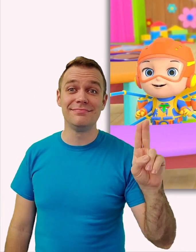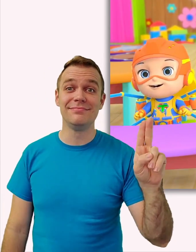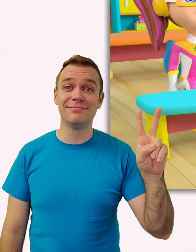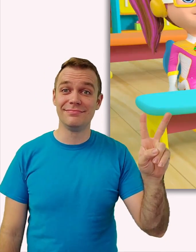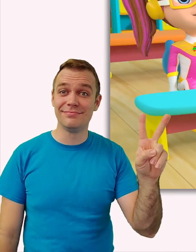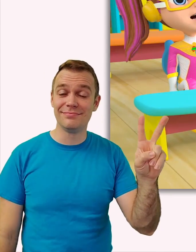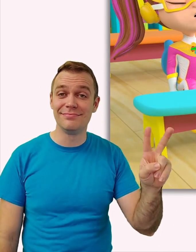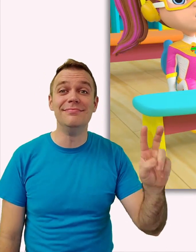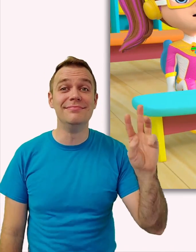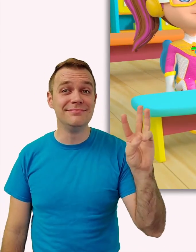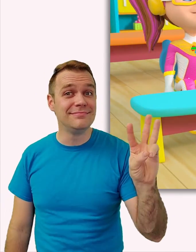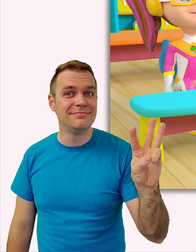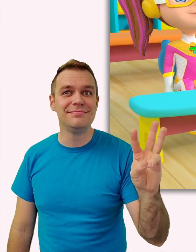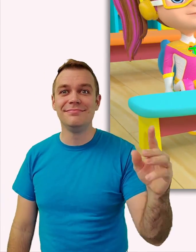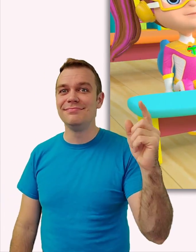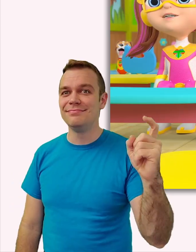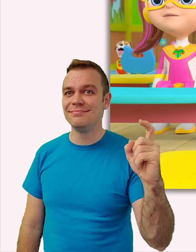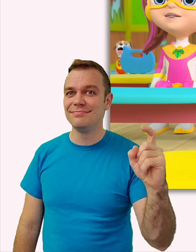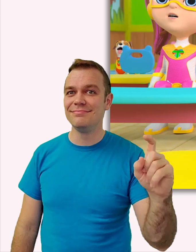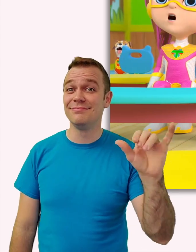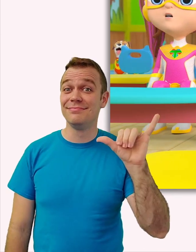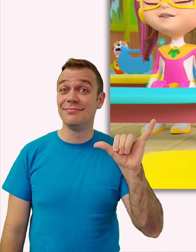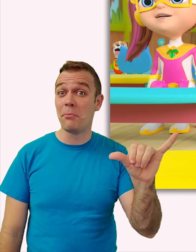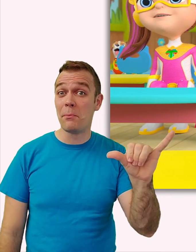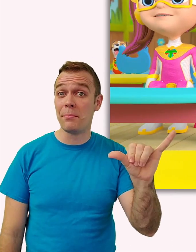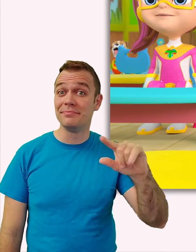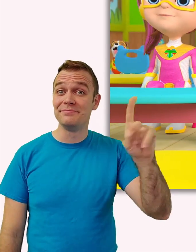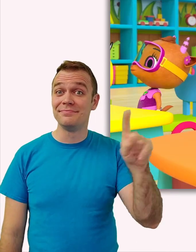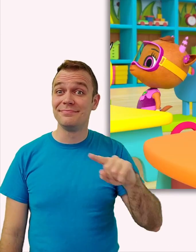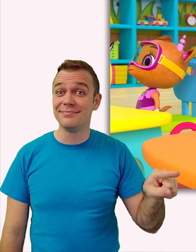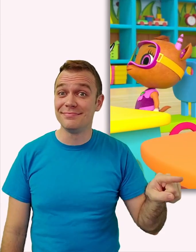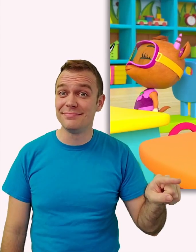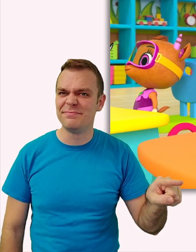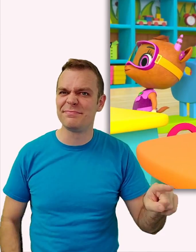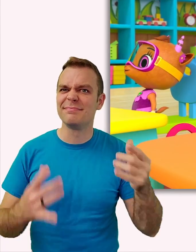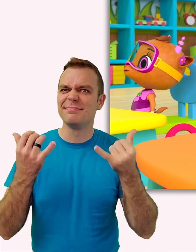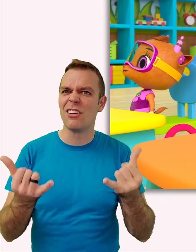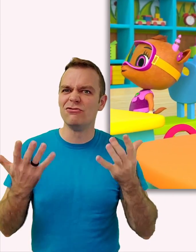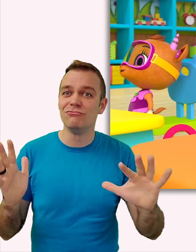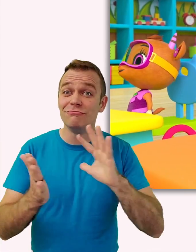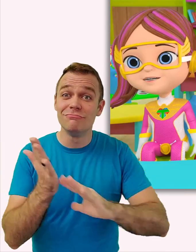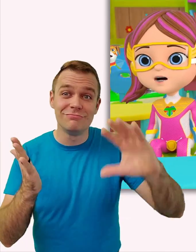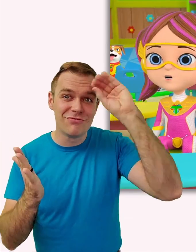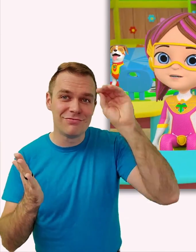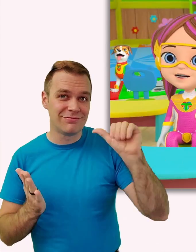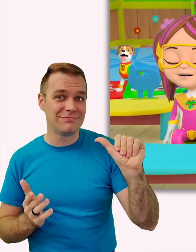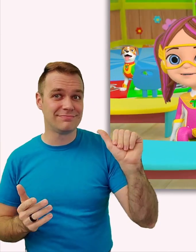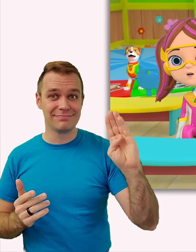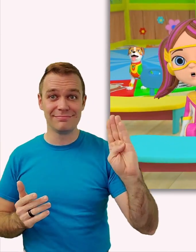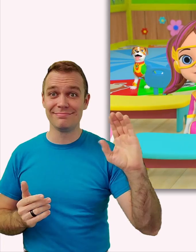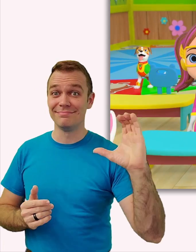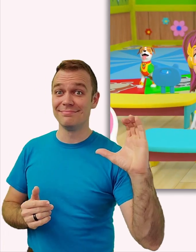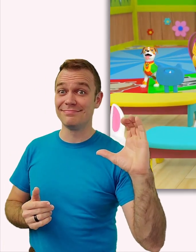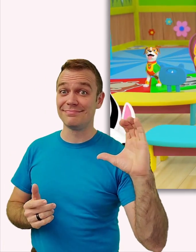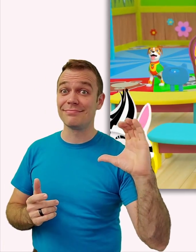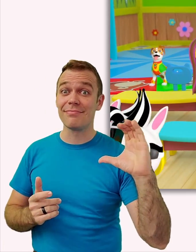S, T, U, V W, X, Y, and Z. Now I